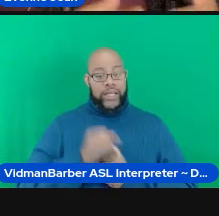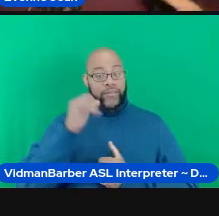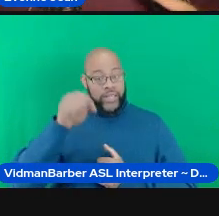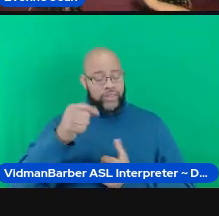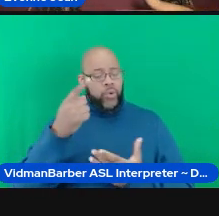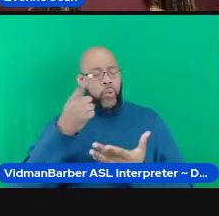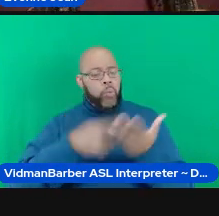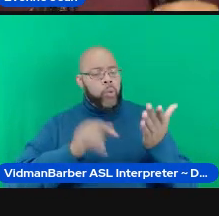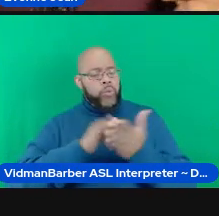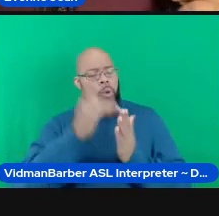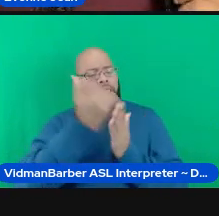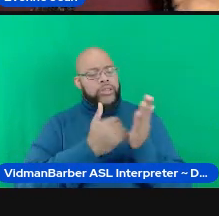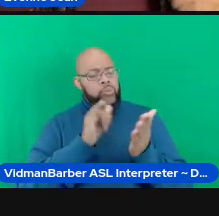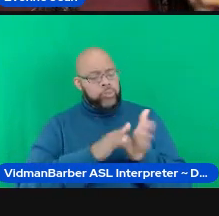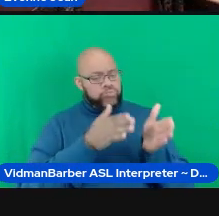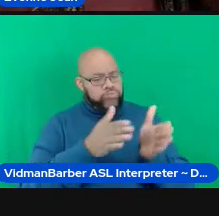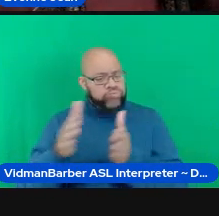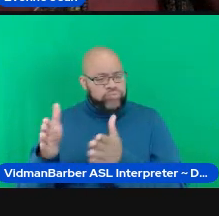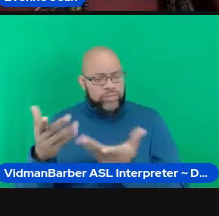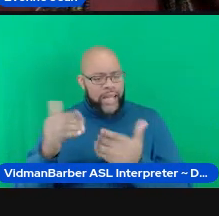we elucidate what those mechanisms are?